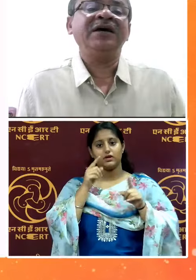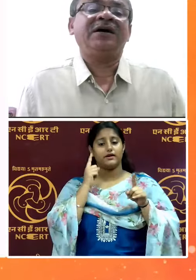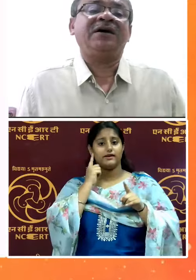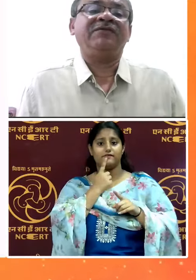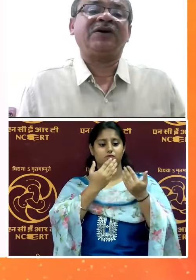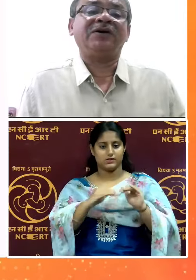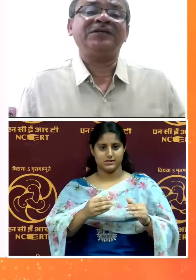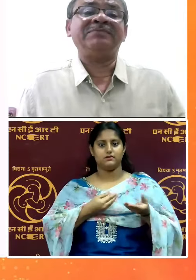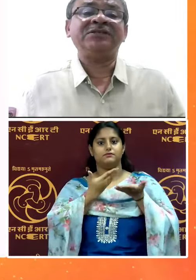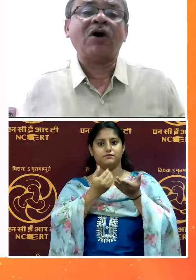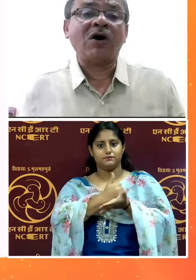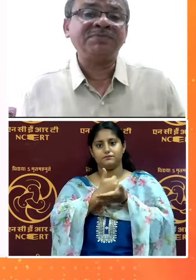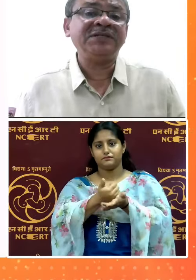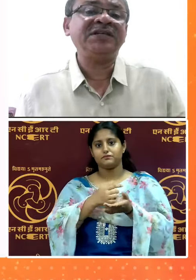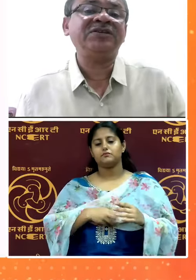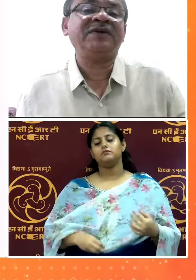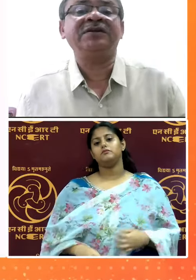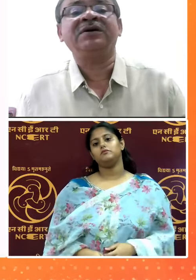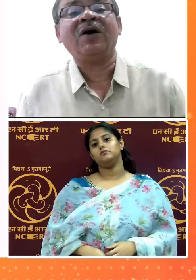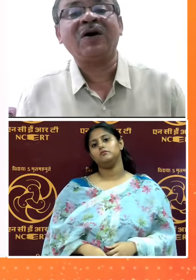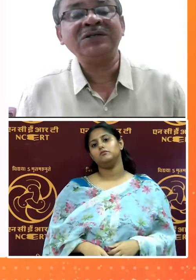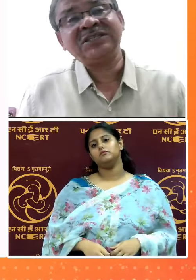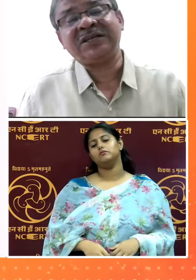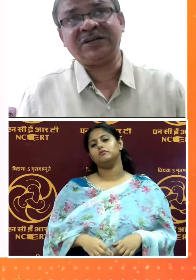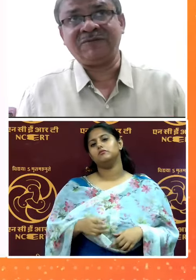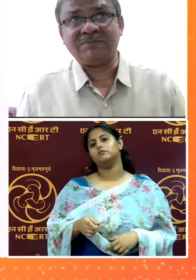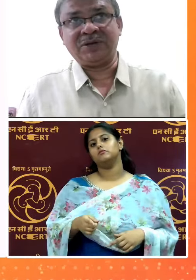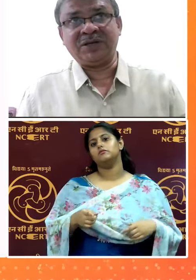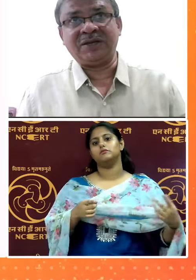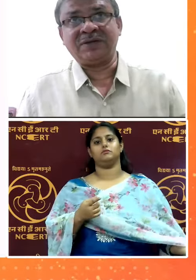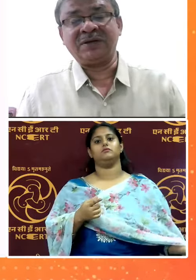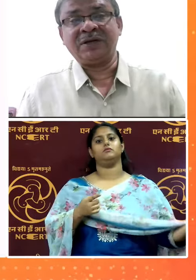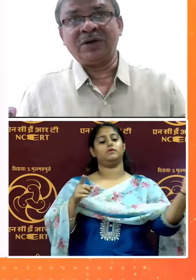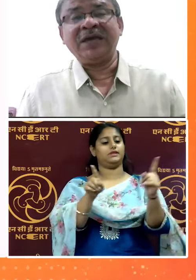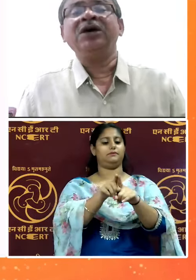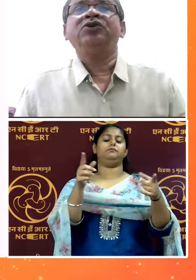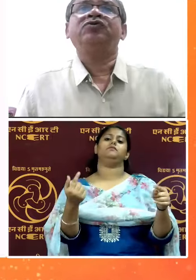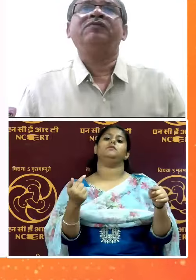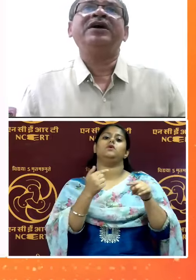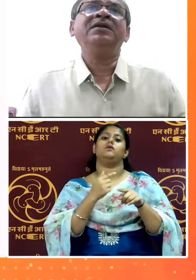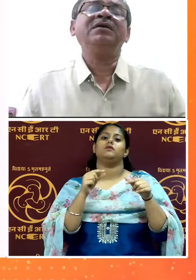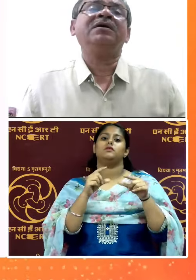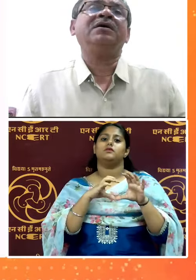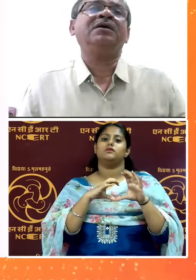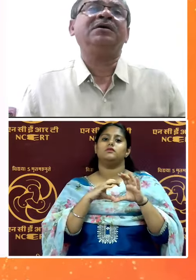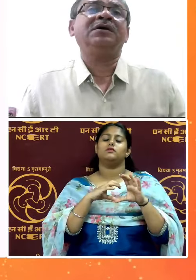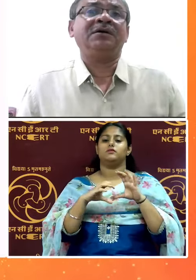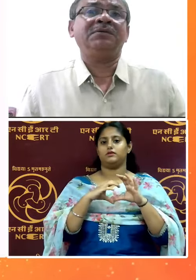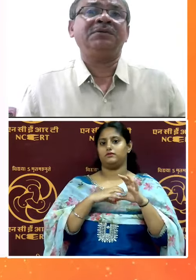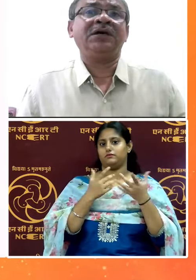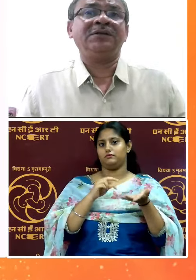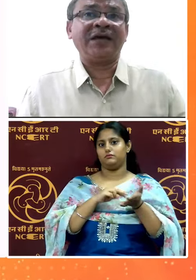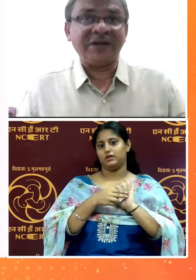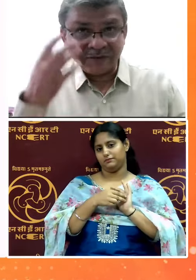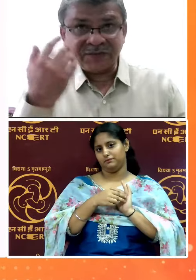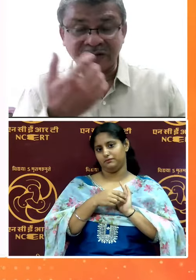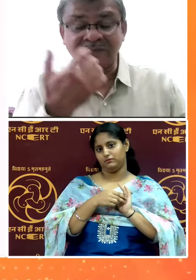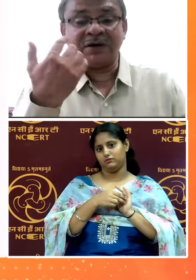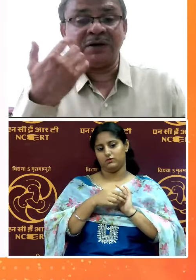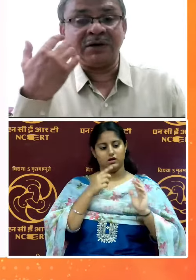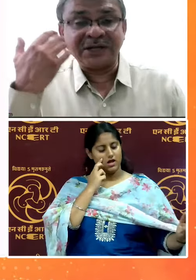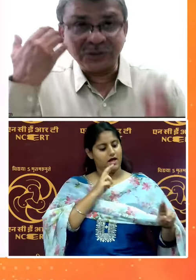children, we call them as augmentative and alternative communication. Okay. Okay. So when they are